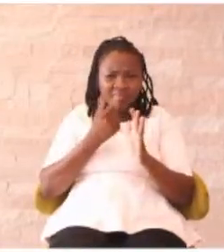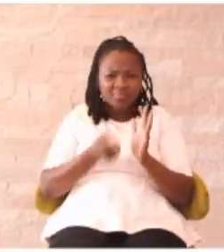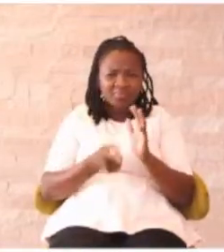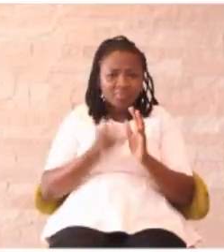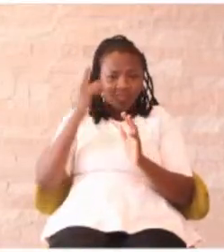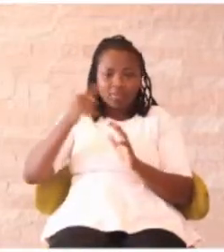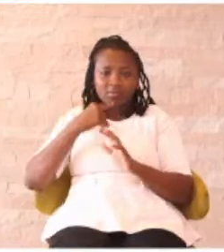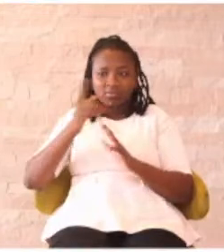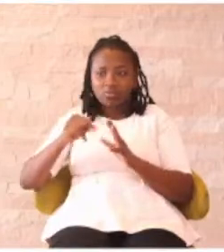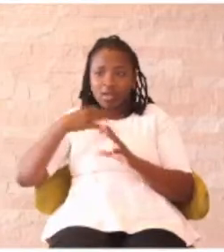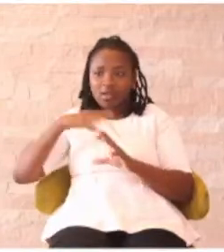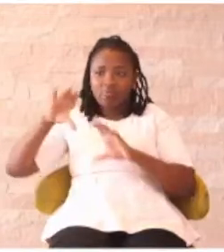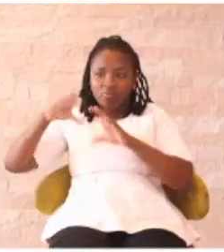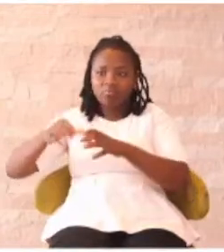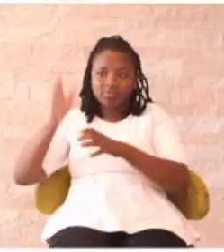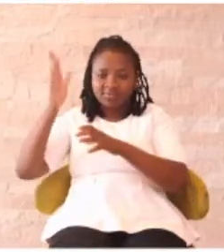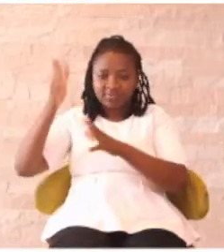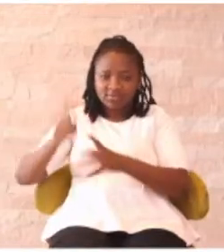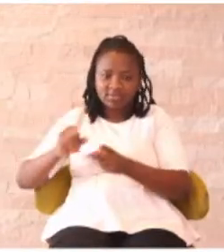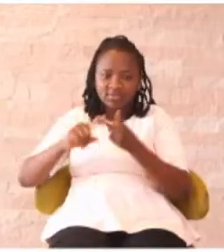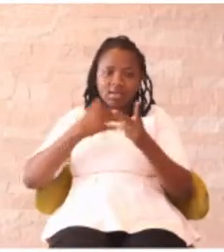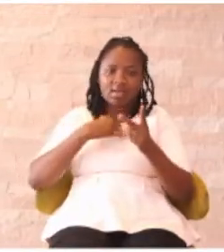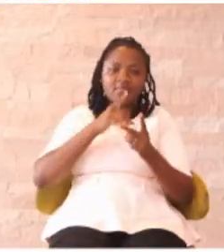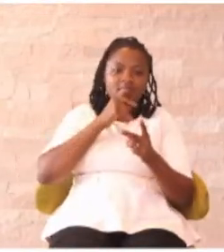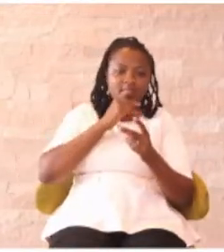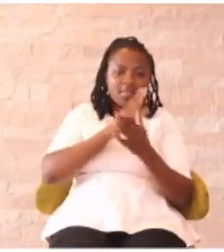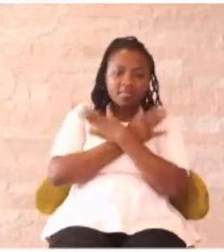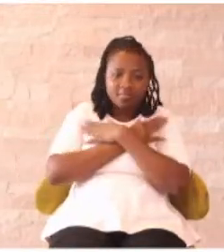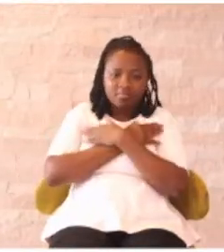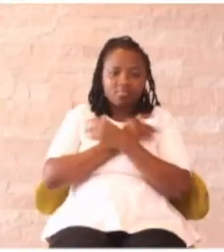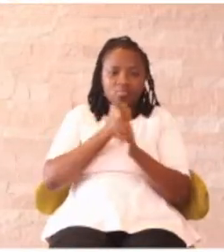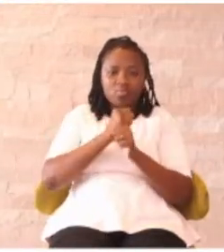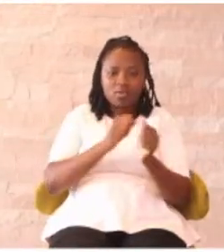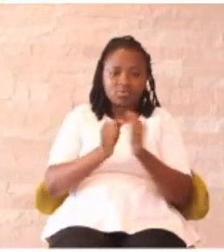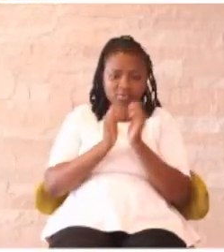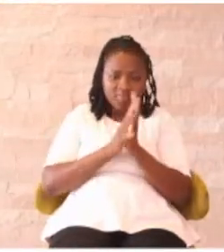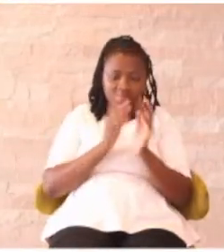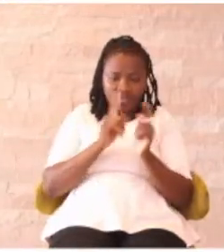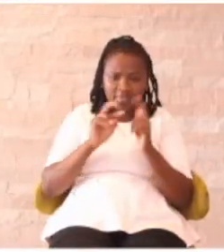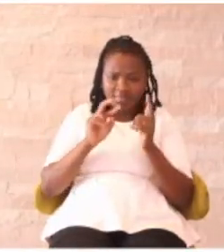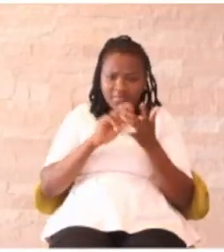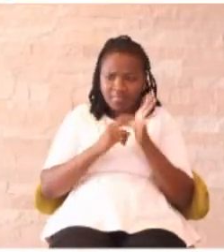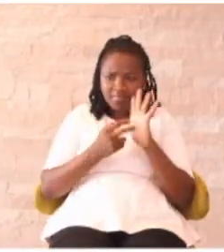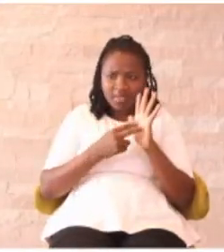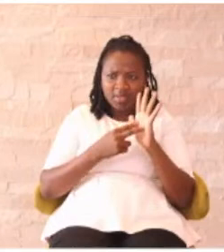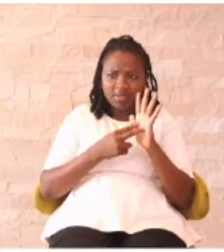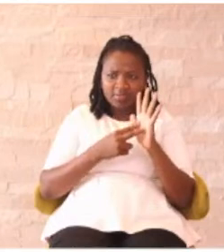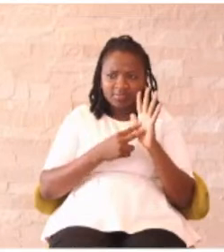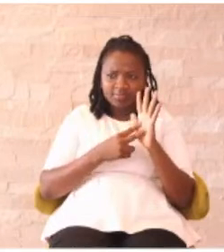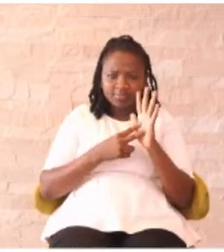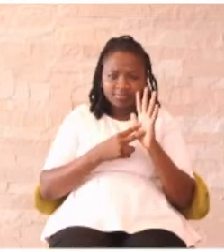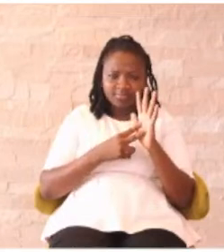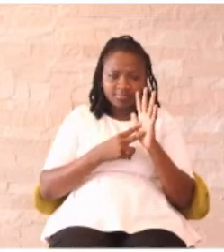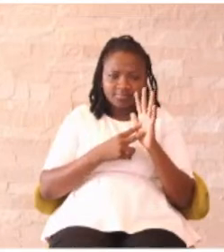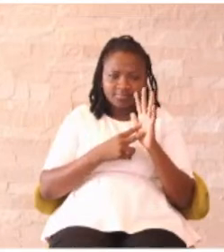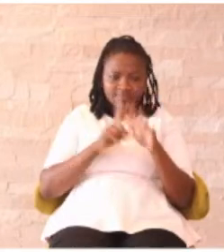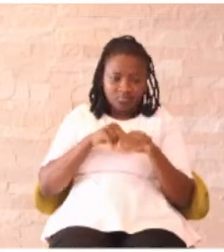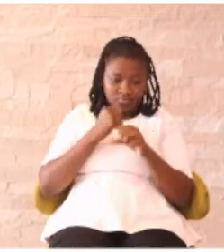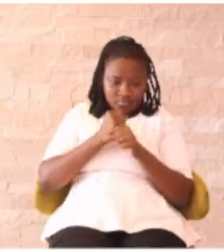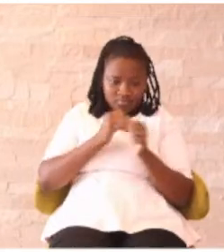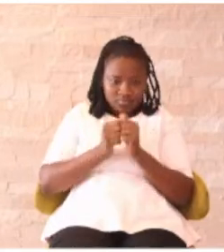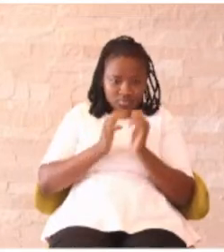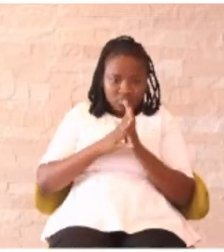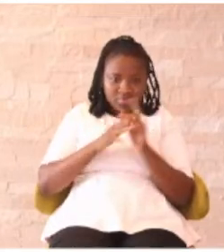community facilitators, you have male allies that you work with. Are they like, when you work with them, are they